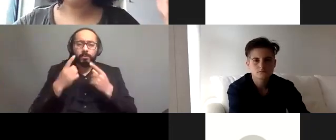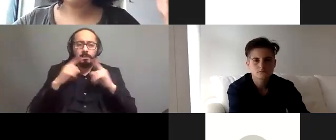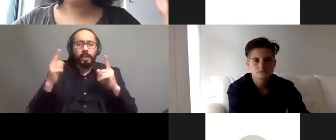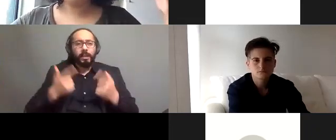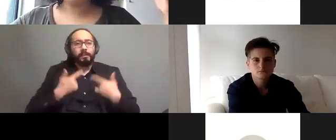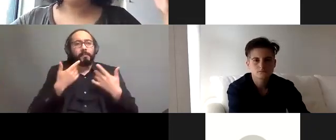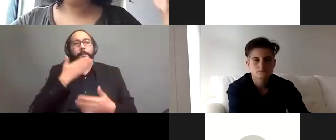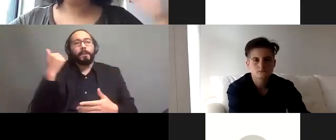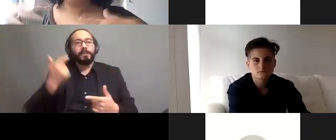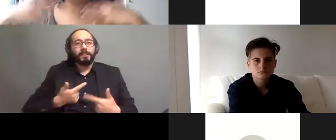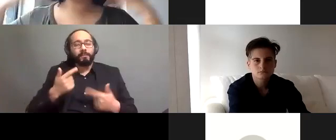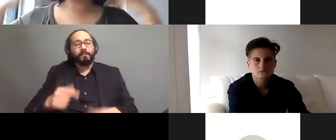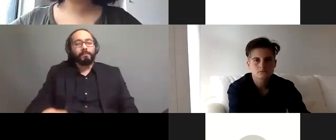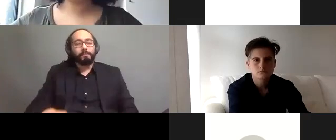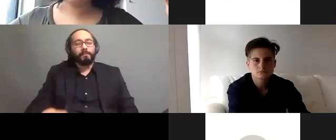life